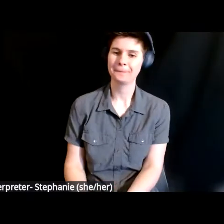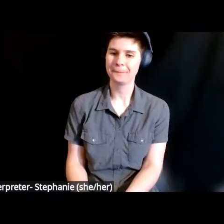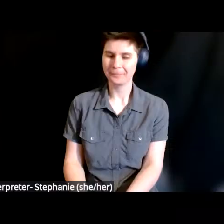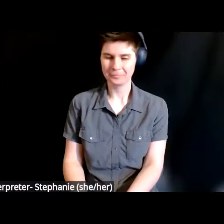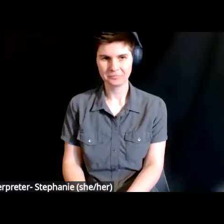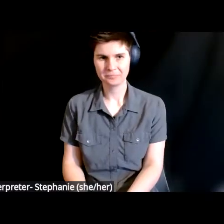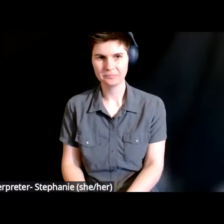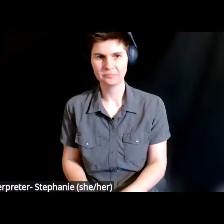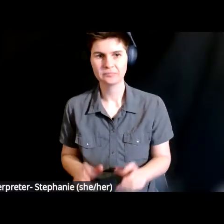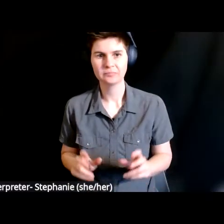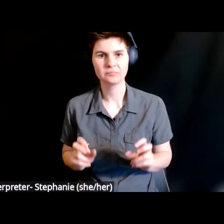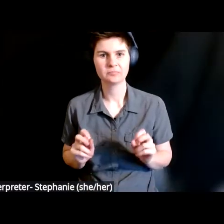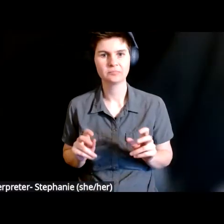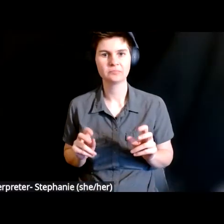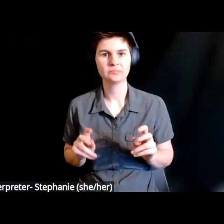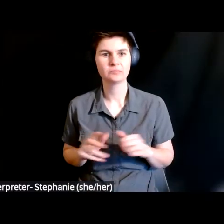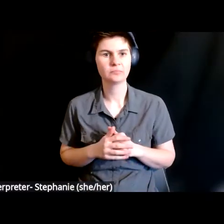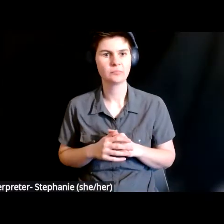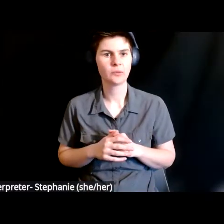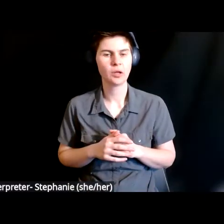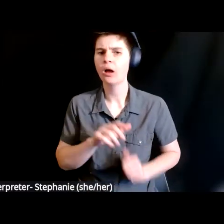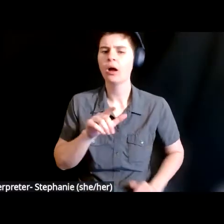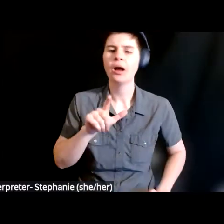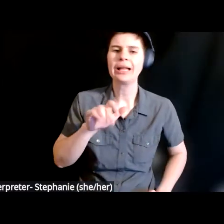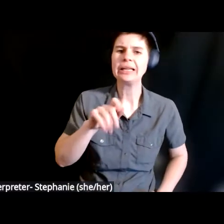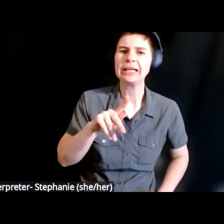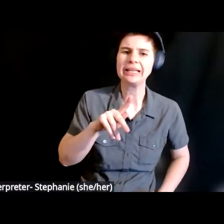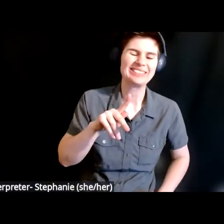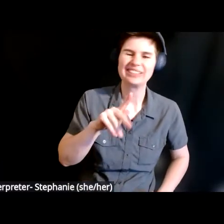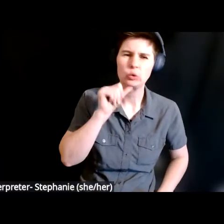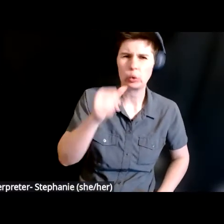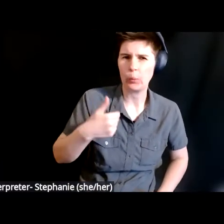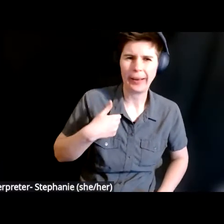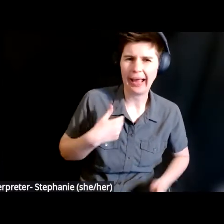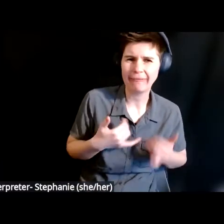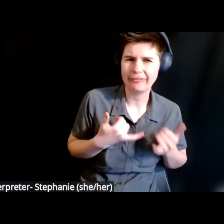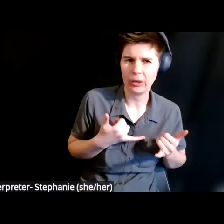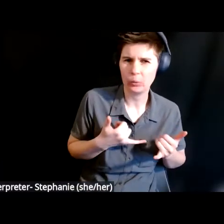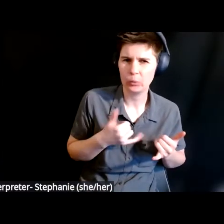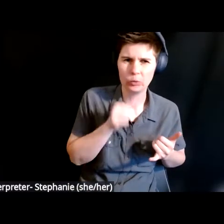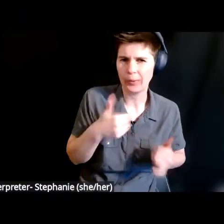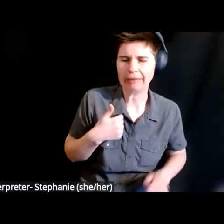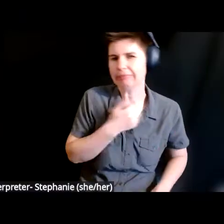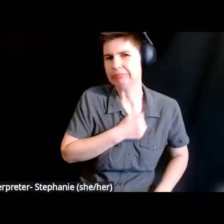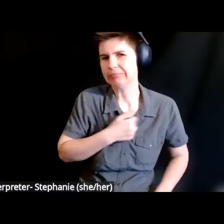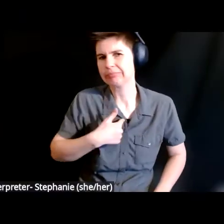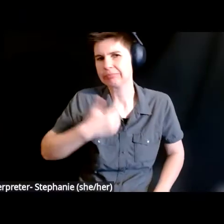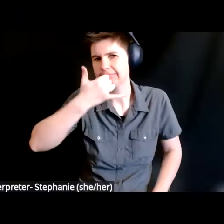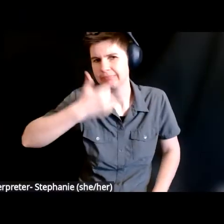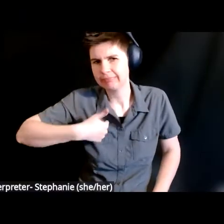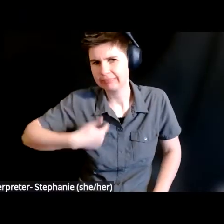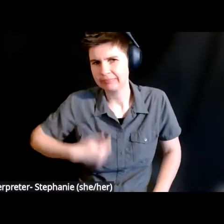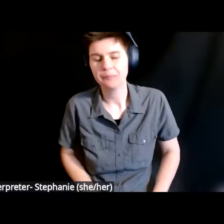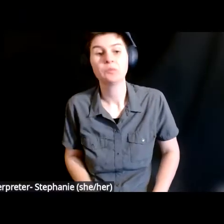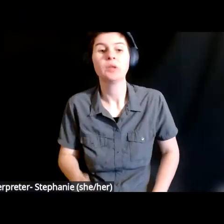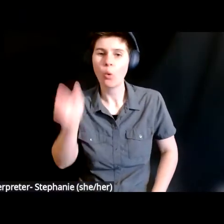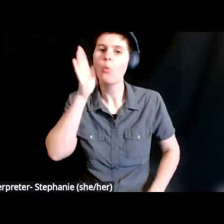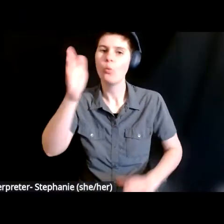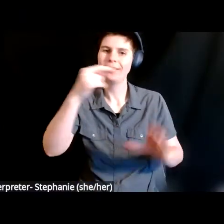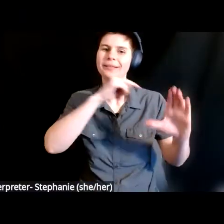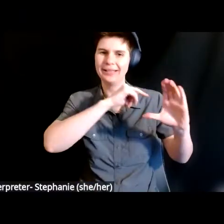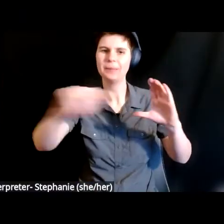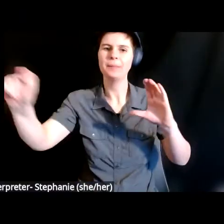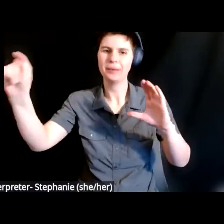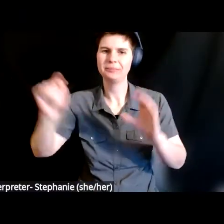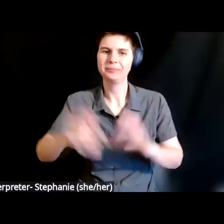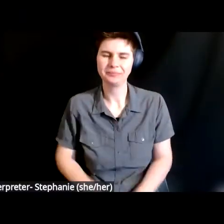Okay, I guess we don't have the link to the survey at the moment. I was wrong. So it will be sent out to you in an email.